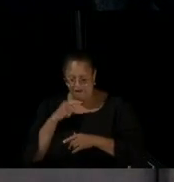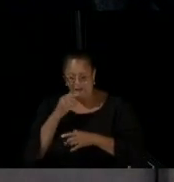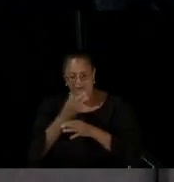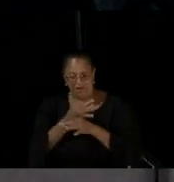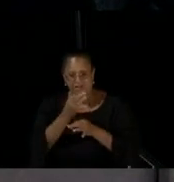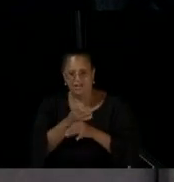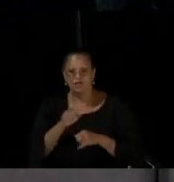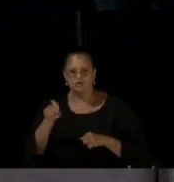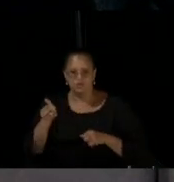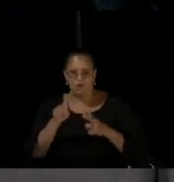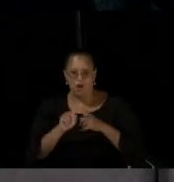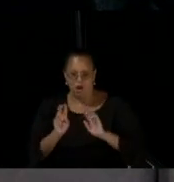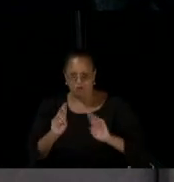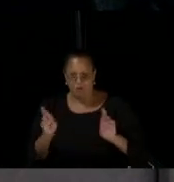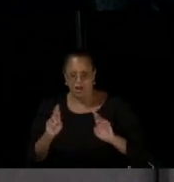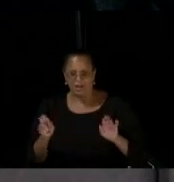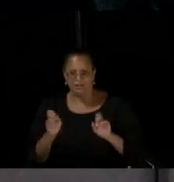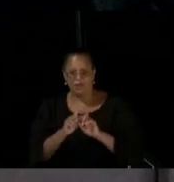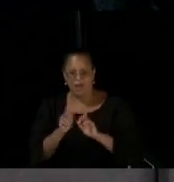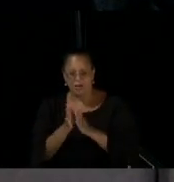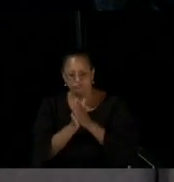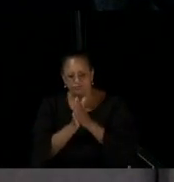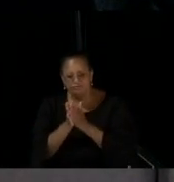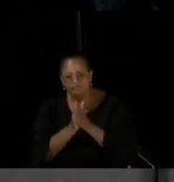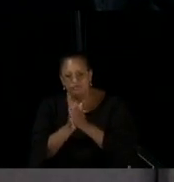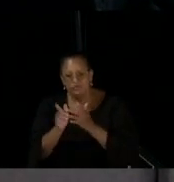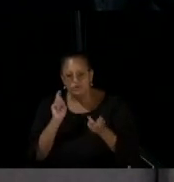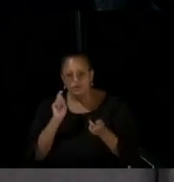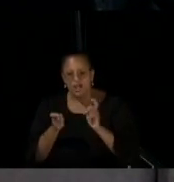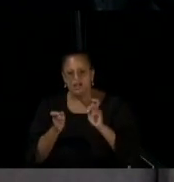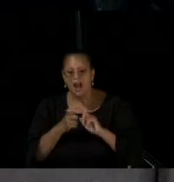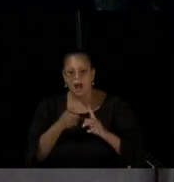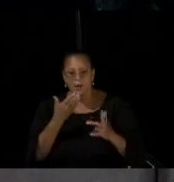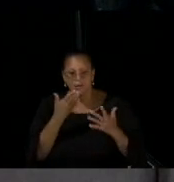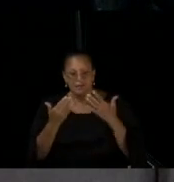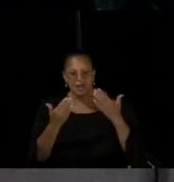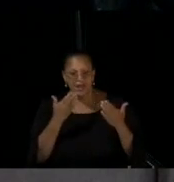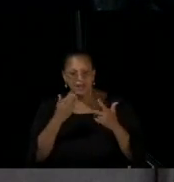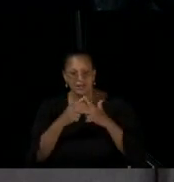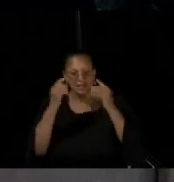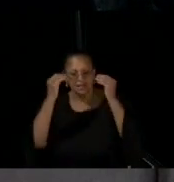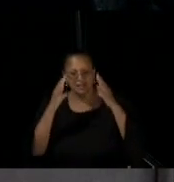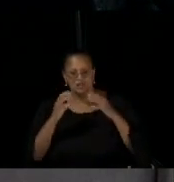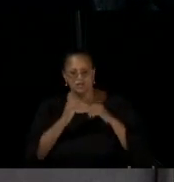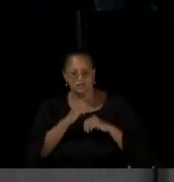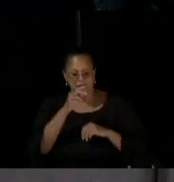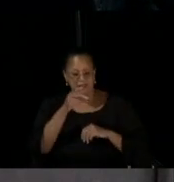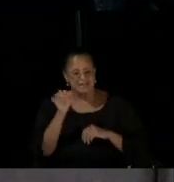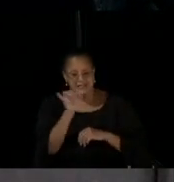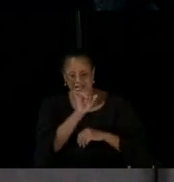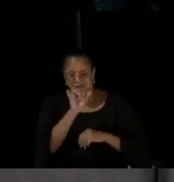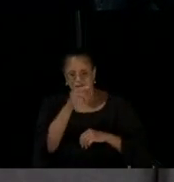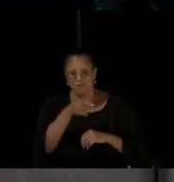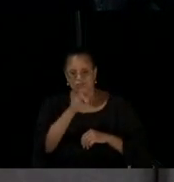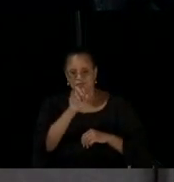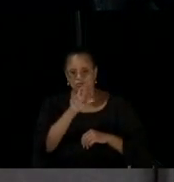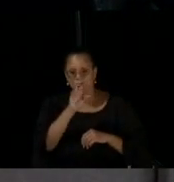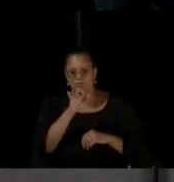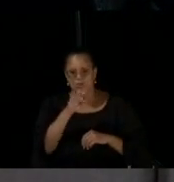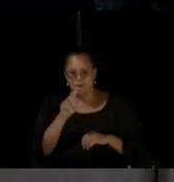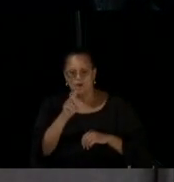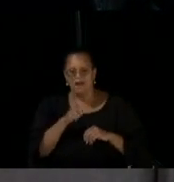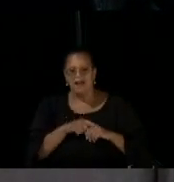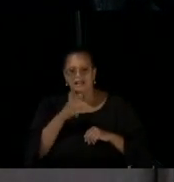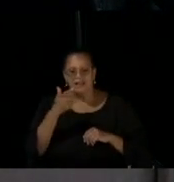that change. I want to take a moment to thank those teachers, like Mr. Perot, that developed in you a belief in